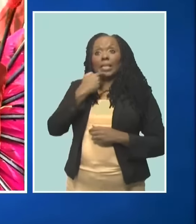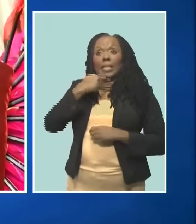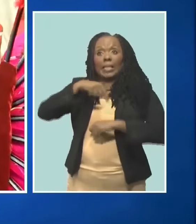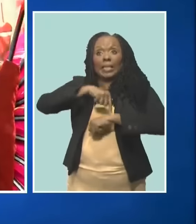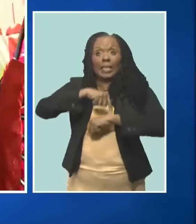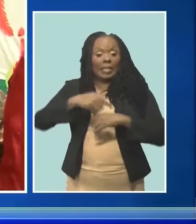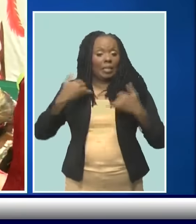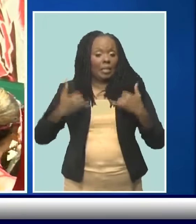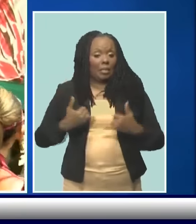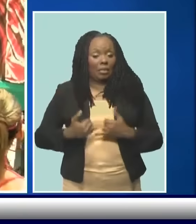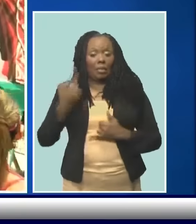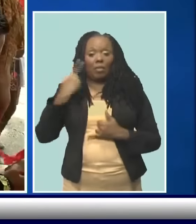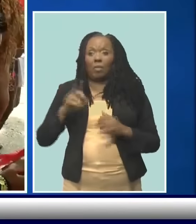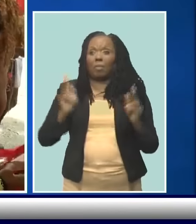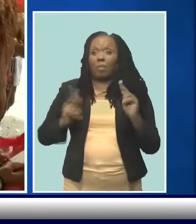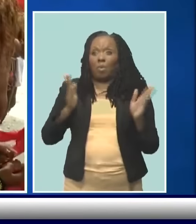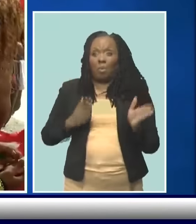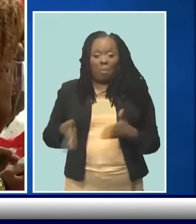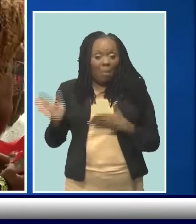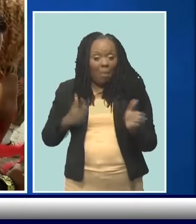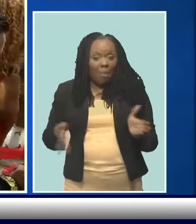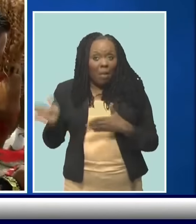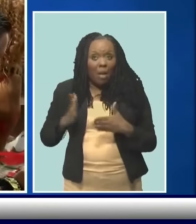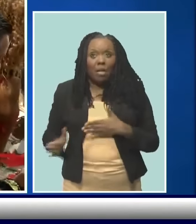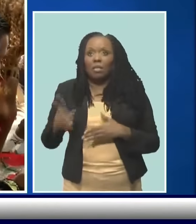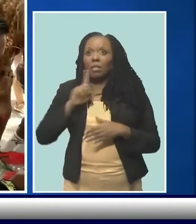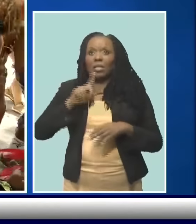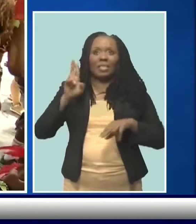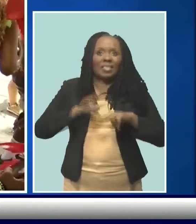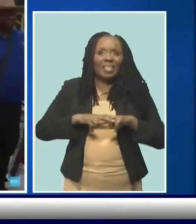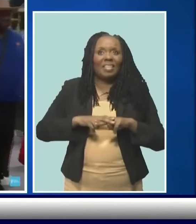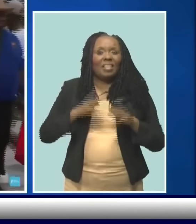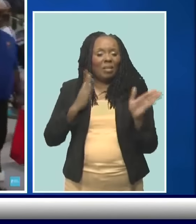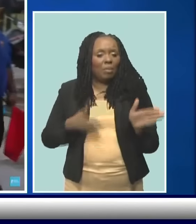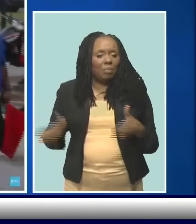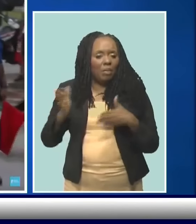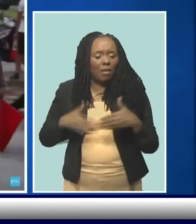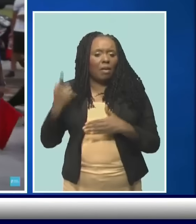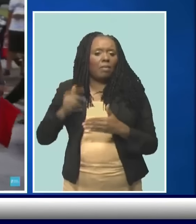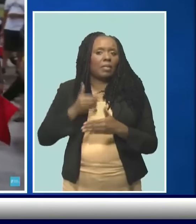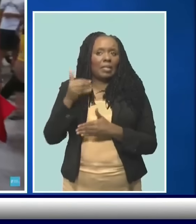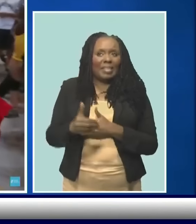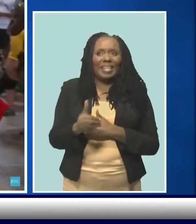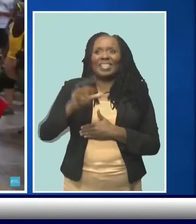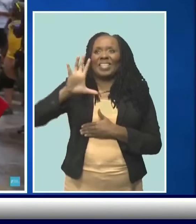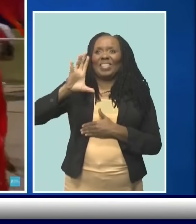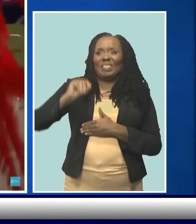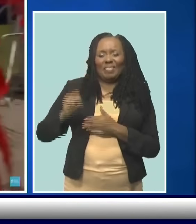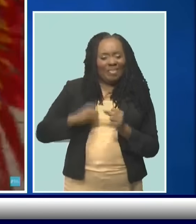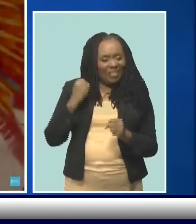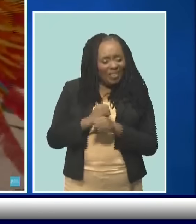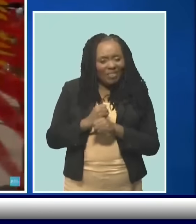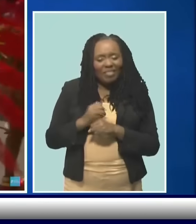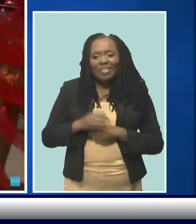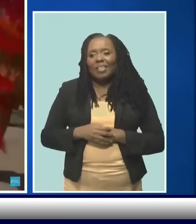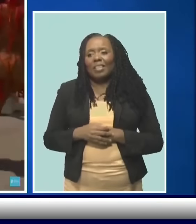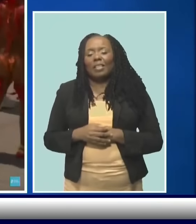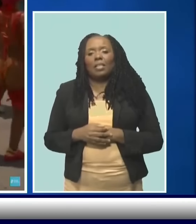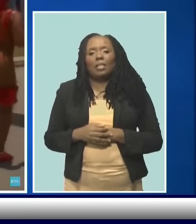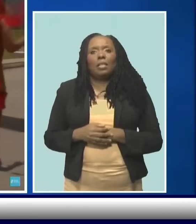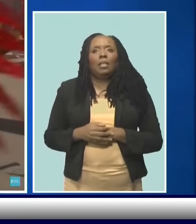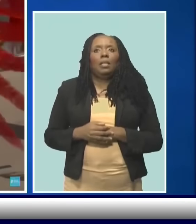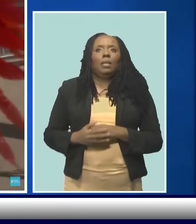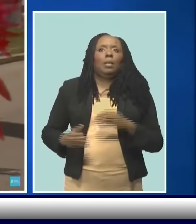has come for the planners and organisers to sit down and plan for the next 50 years of Cropover. He says the increase in the number